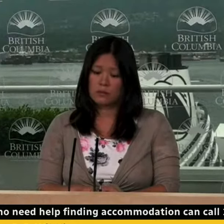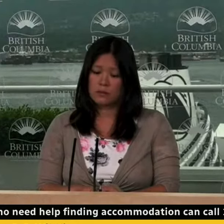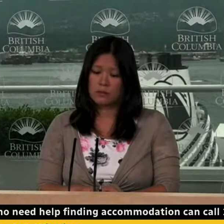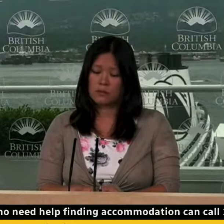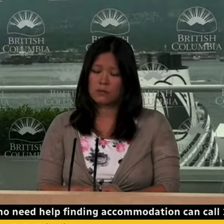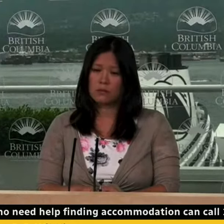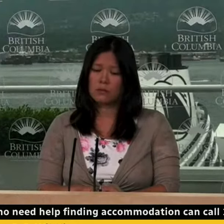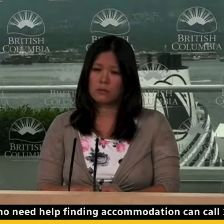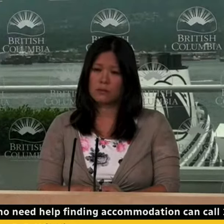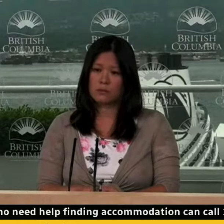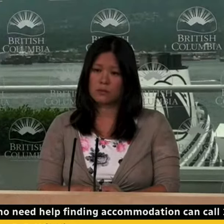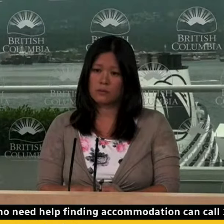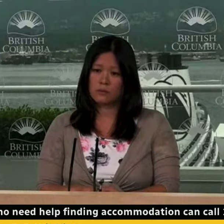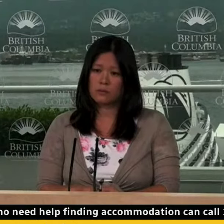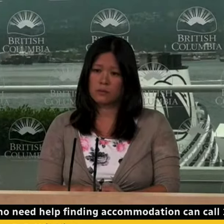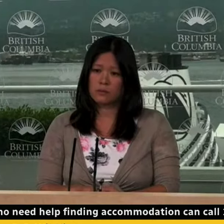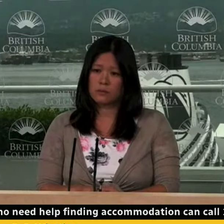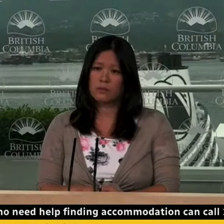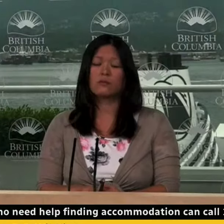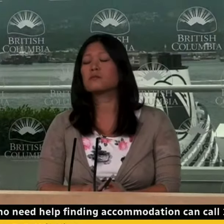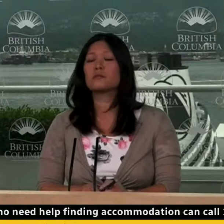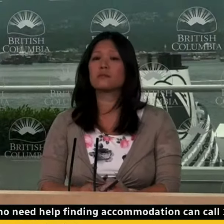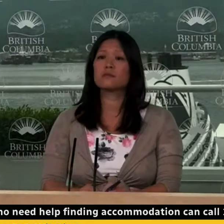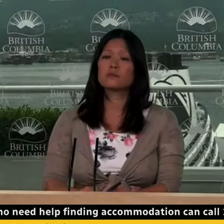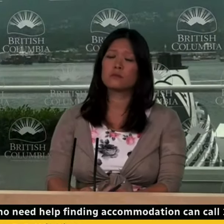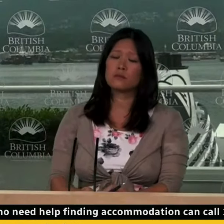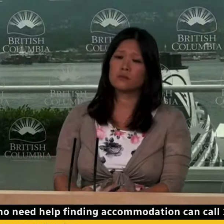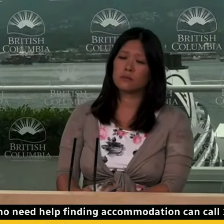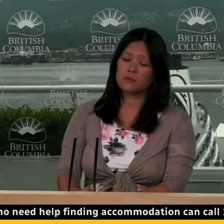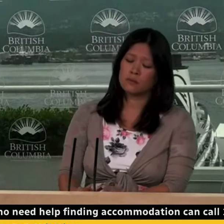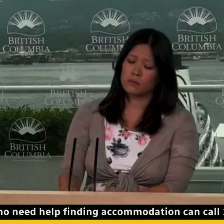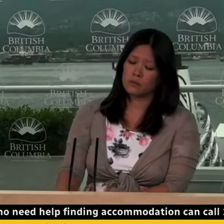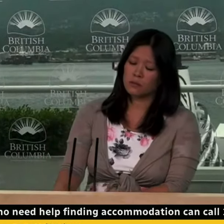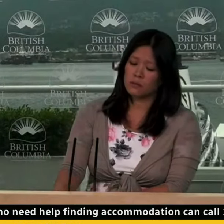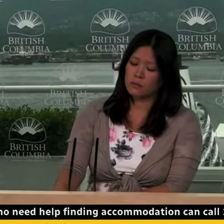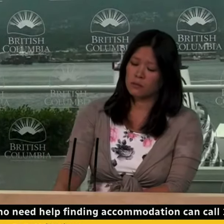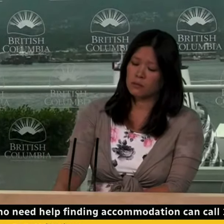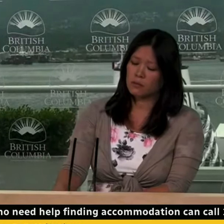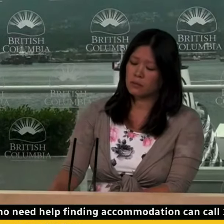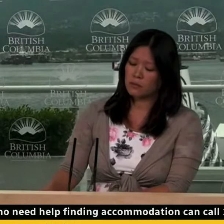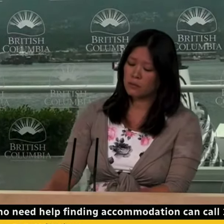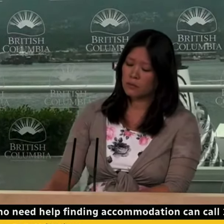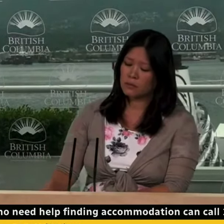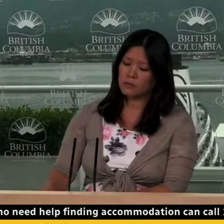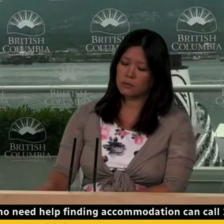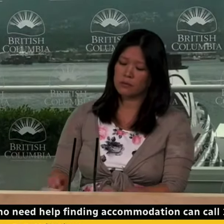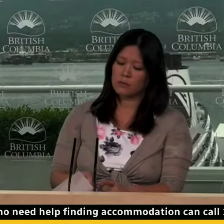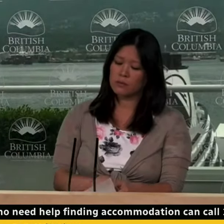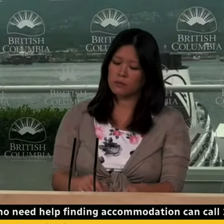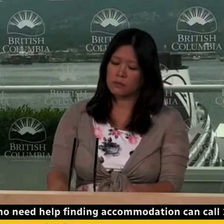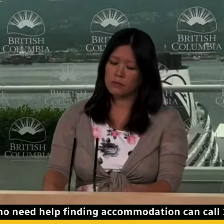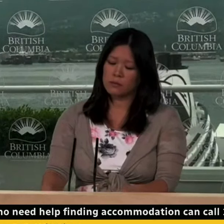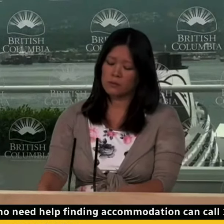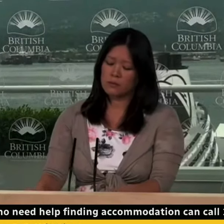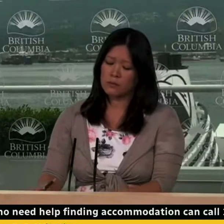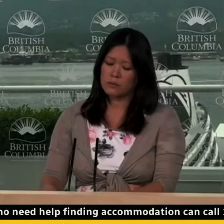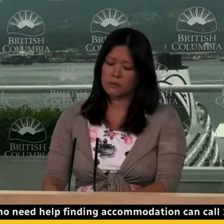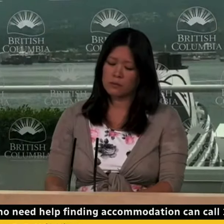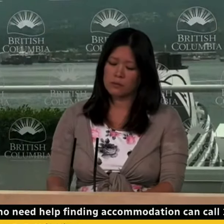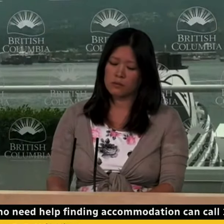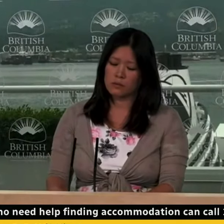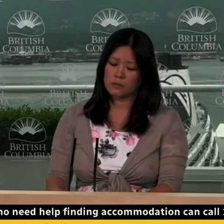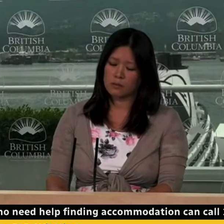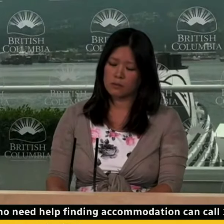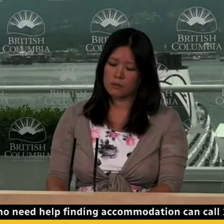shoe shop saying, you know, that they're not seeing the resources that they thought they should. Like, is this a larger issue of